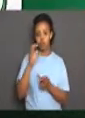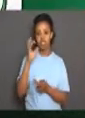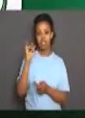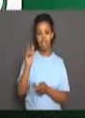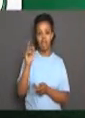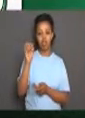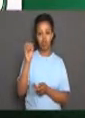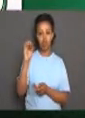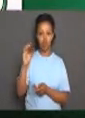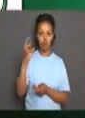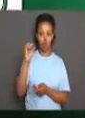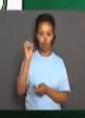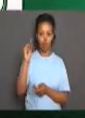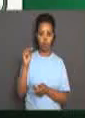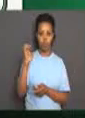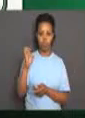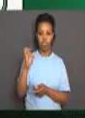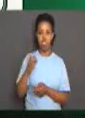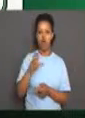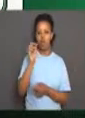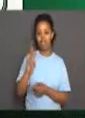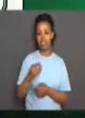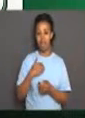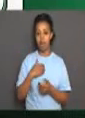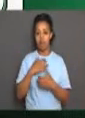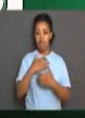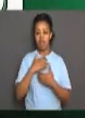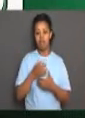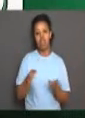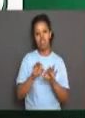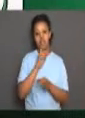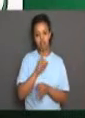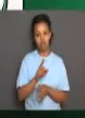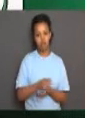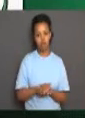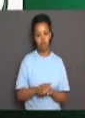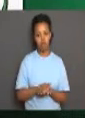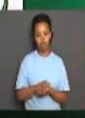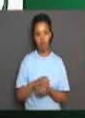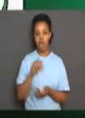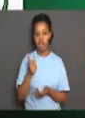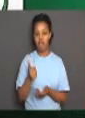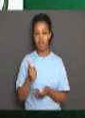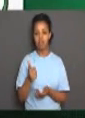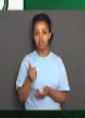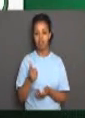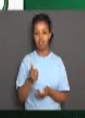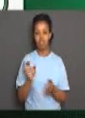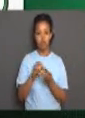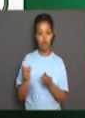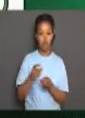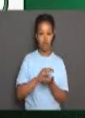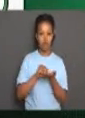is essential for aerobic respiration. It is another molecule that